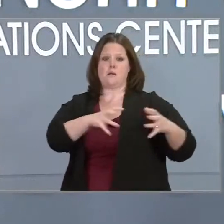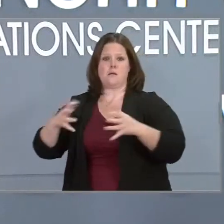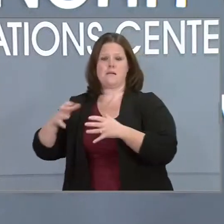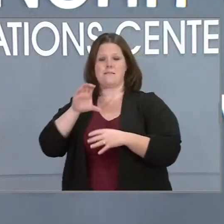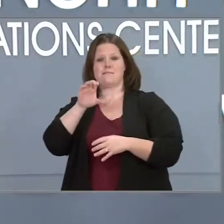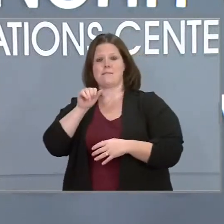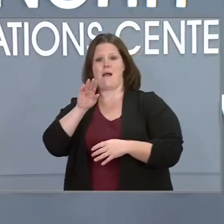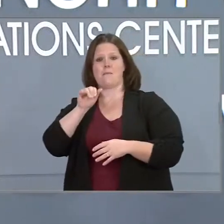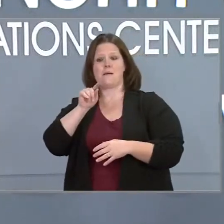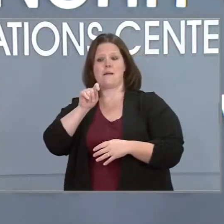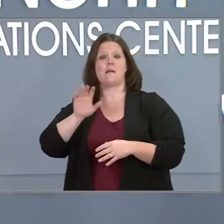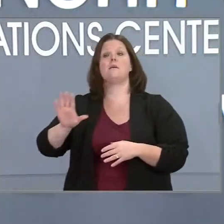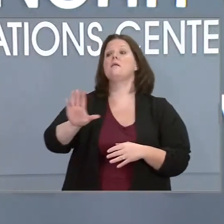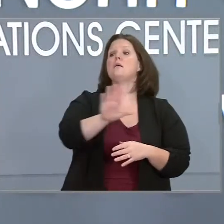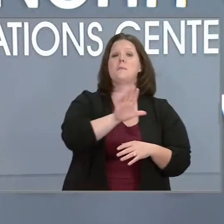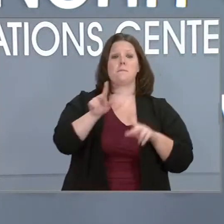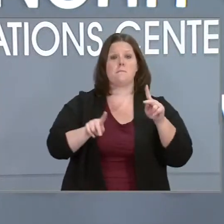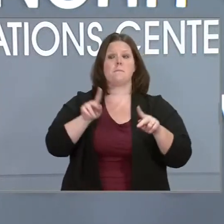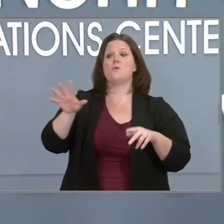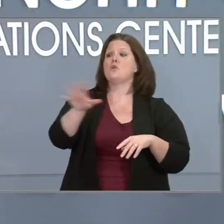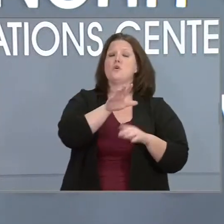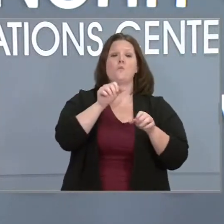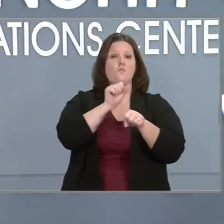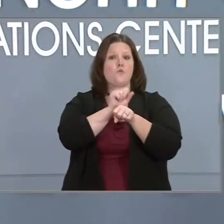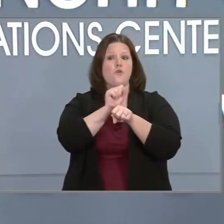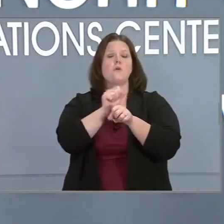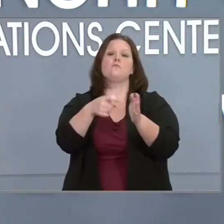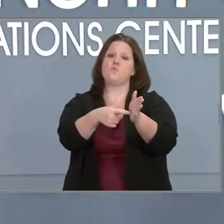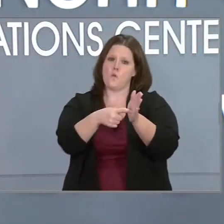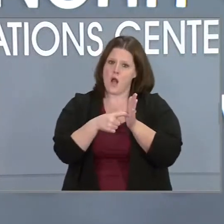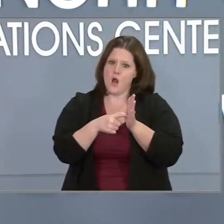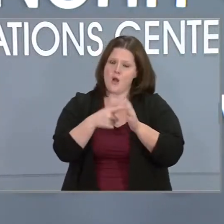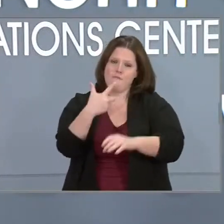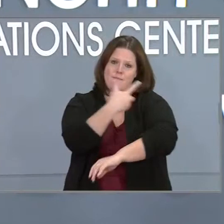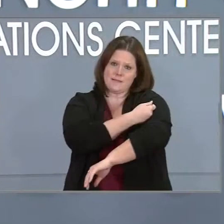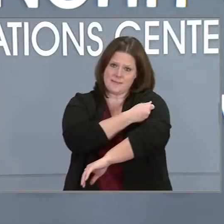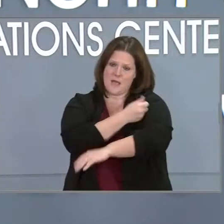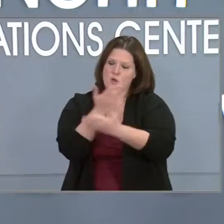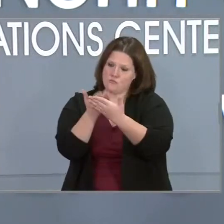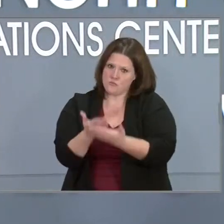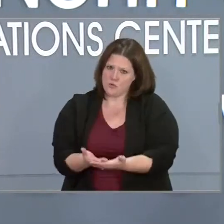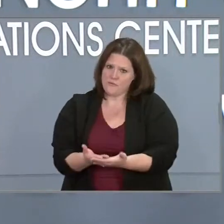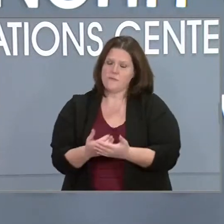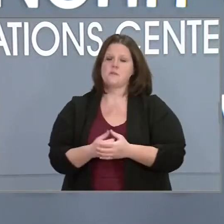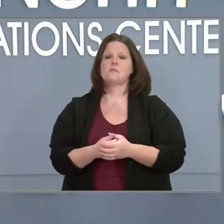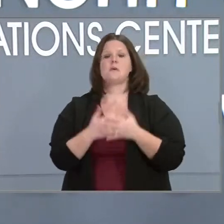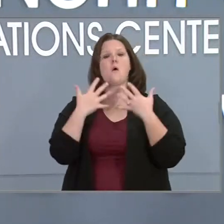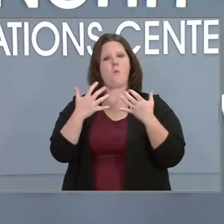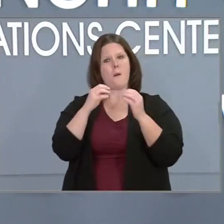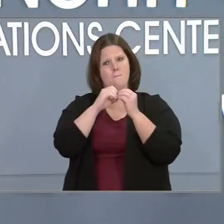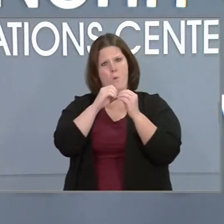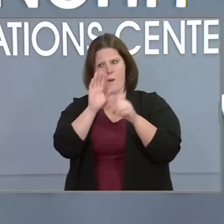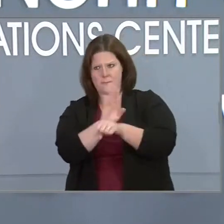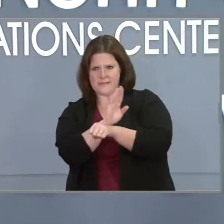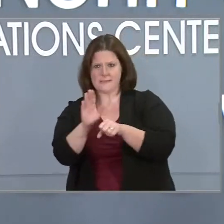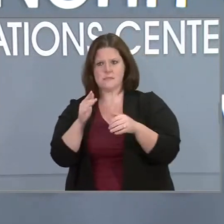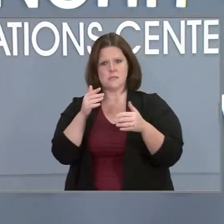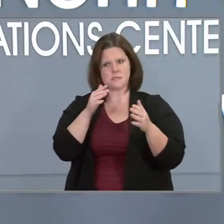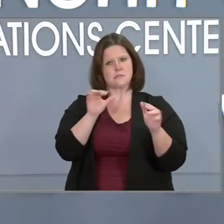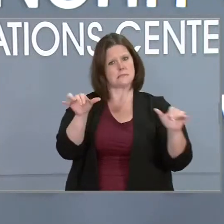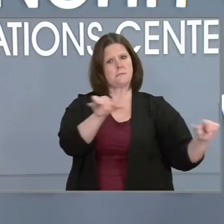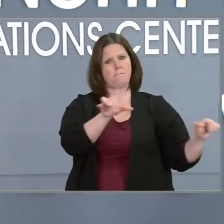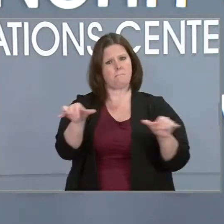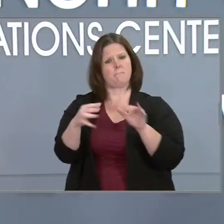I hope that local school systems will move toward this. I hope more teachers will understand that it's really important